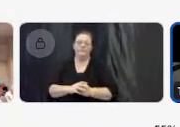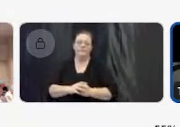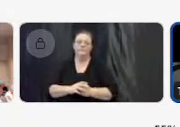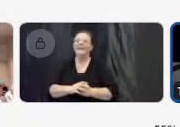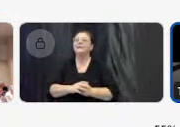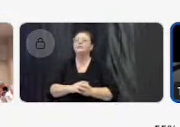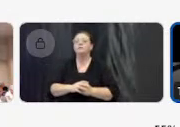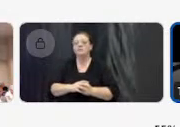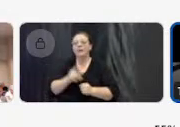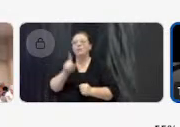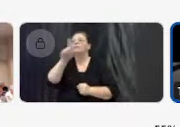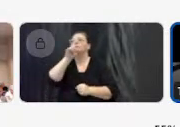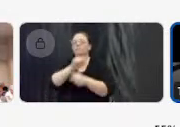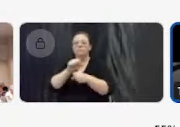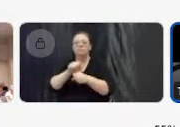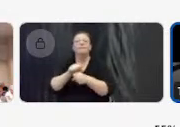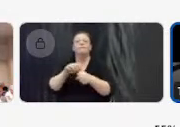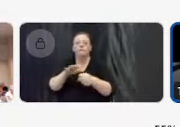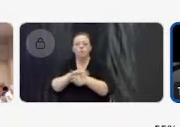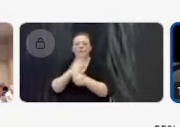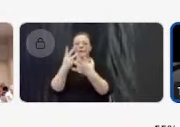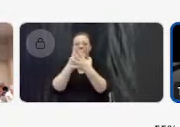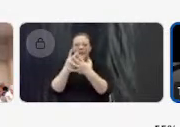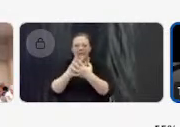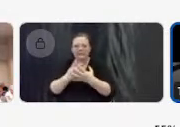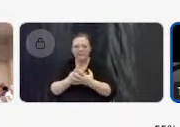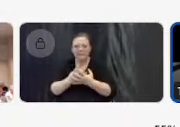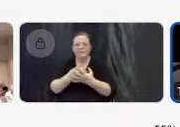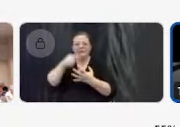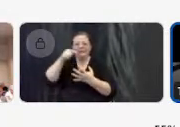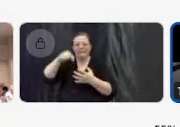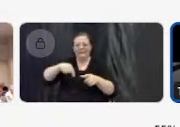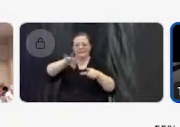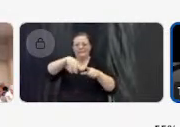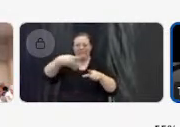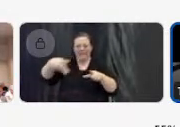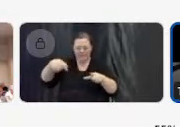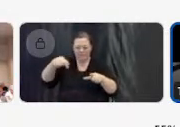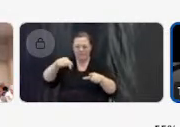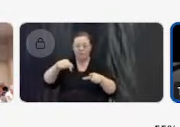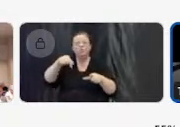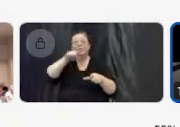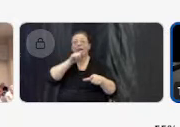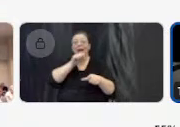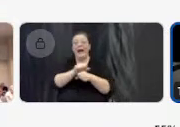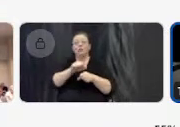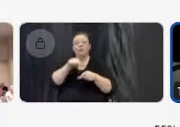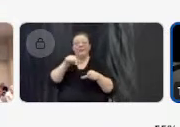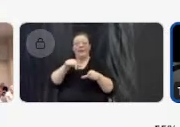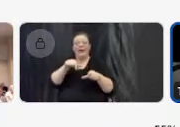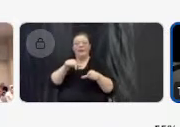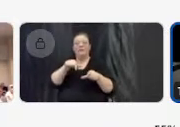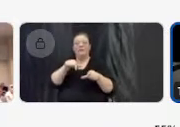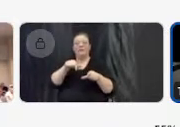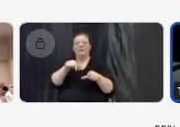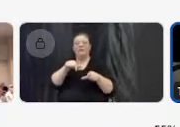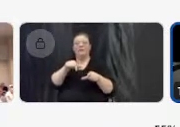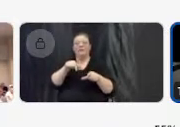fully vetted this plat, which is actually an extension